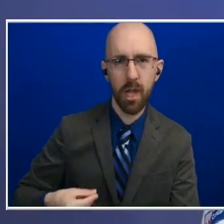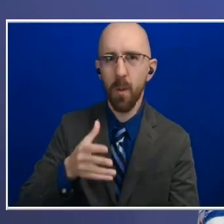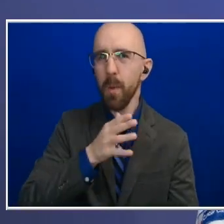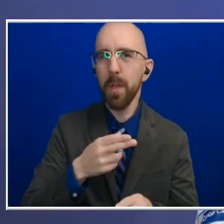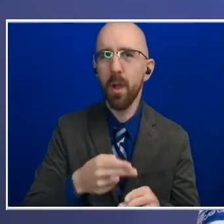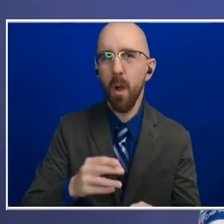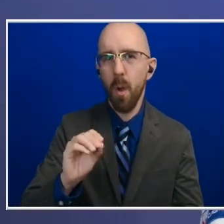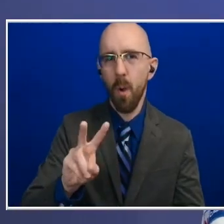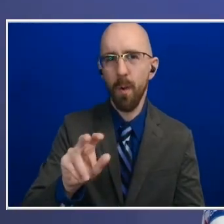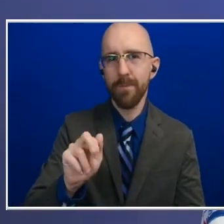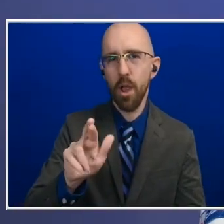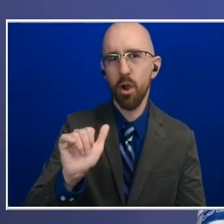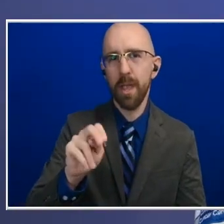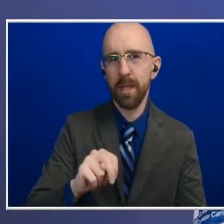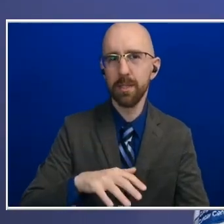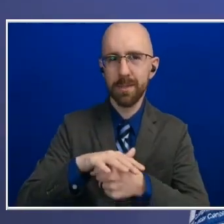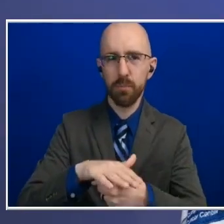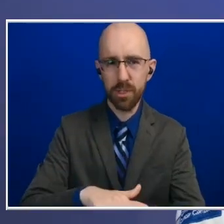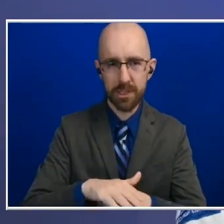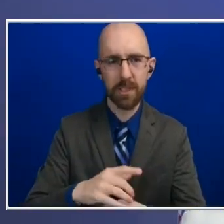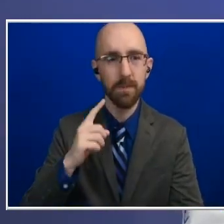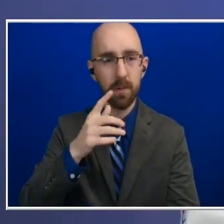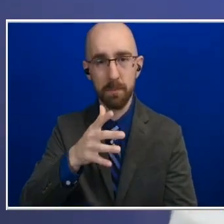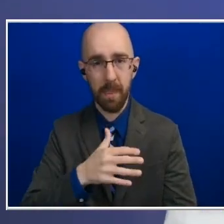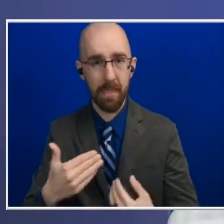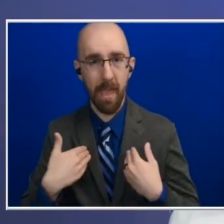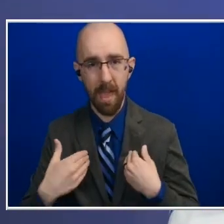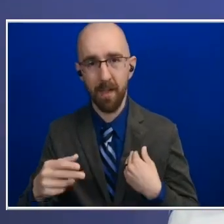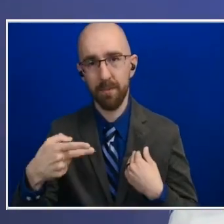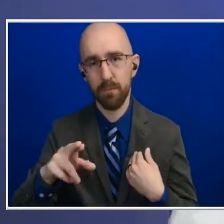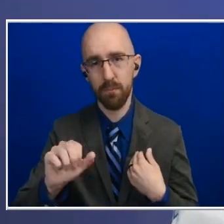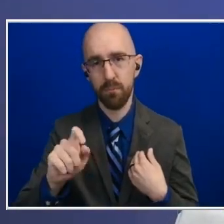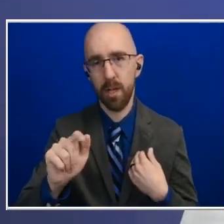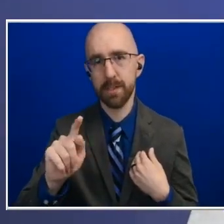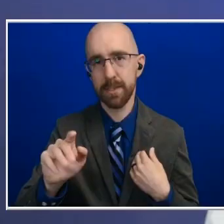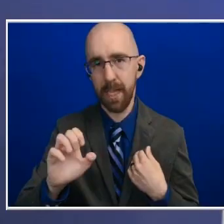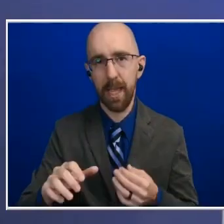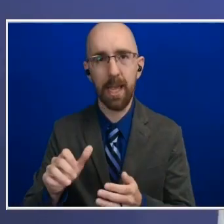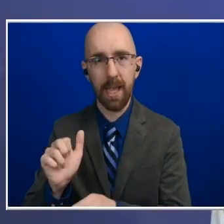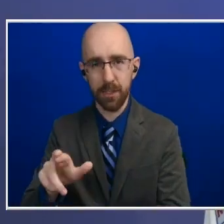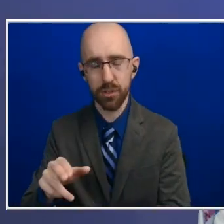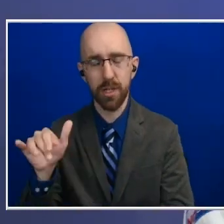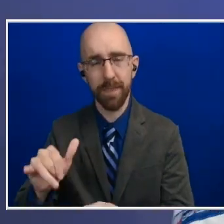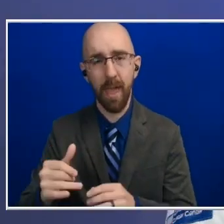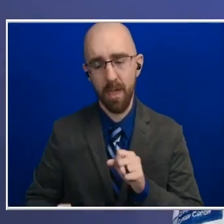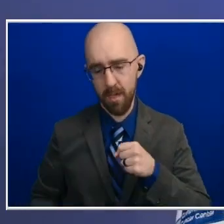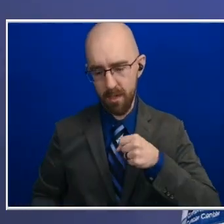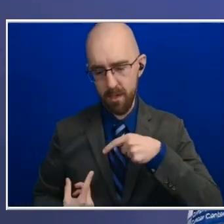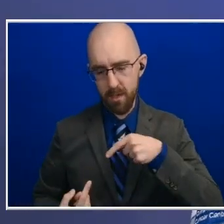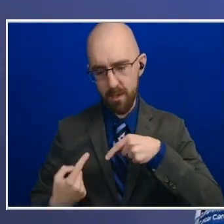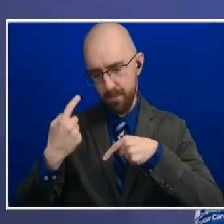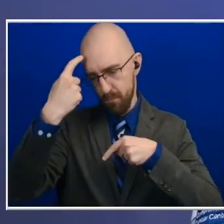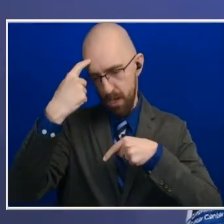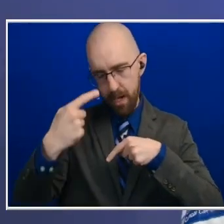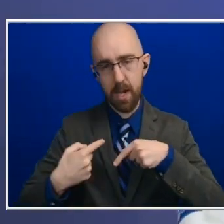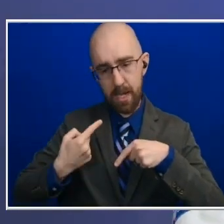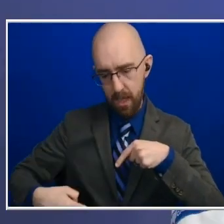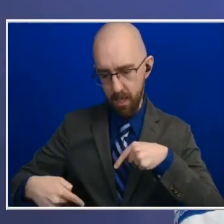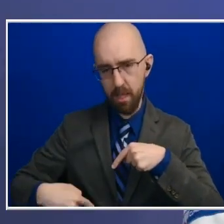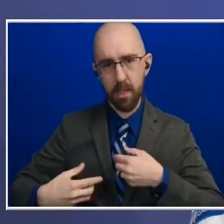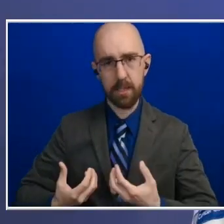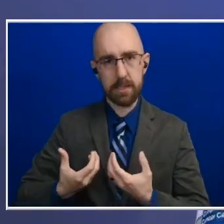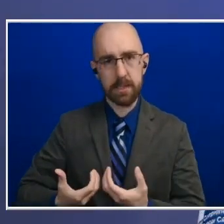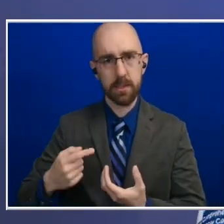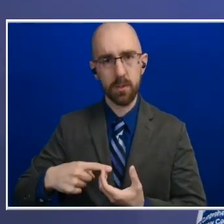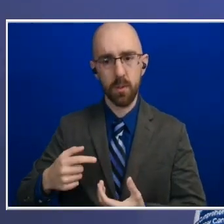those shots in treating men with prostate cancer. And it basically tells the brain to tell the testicles to stop producing testosterone. And so obviously